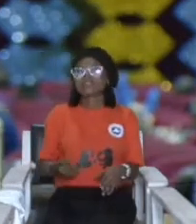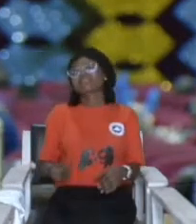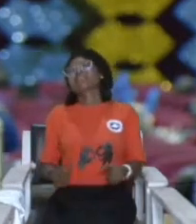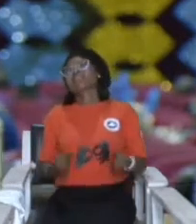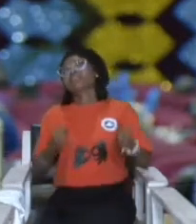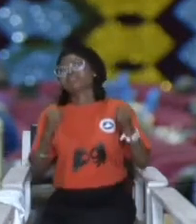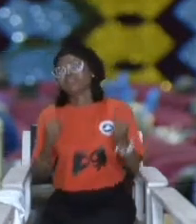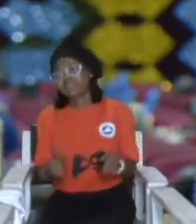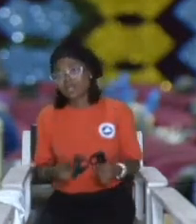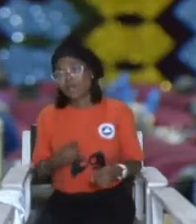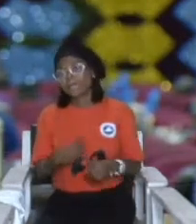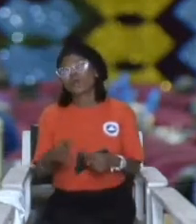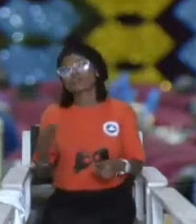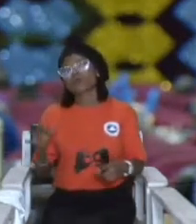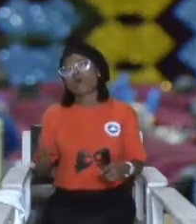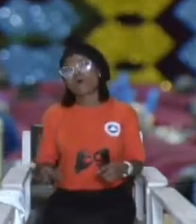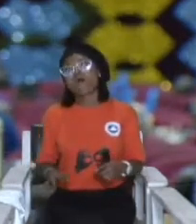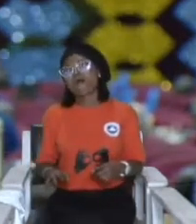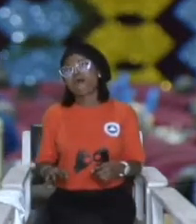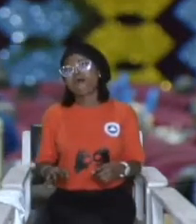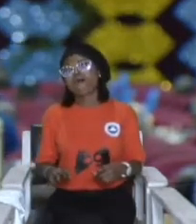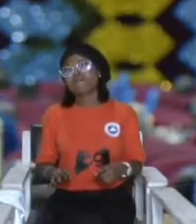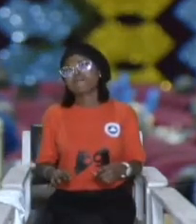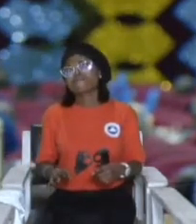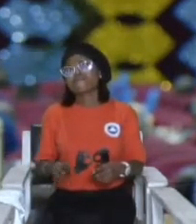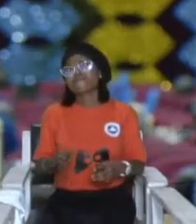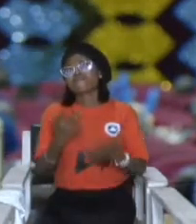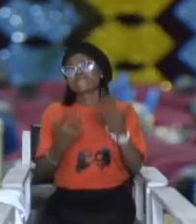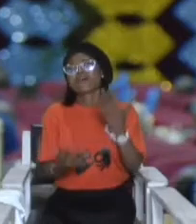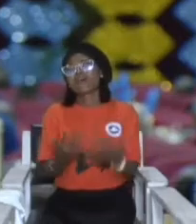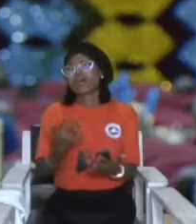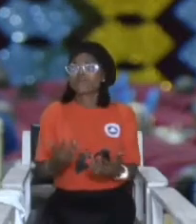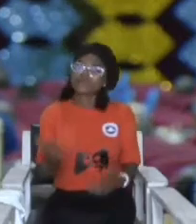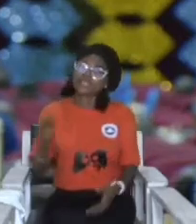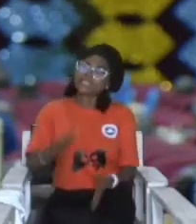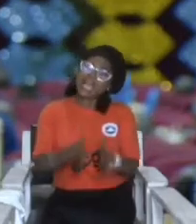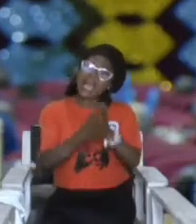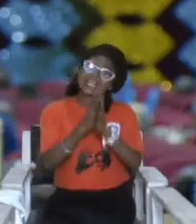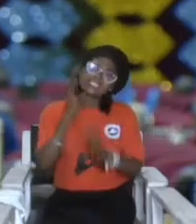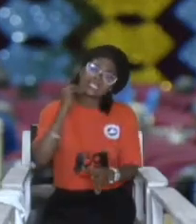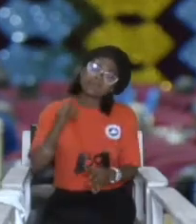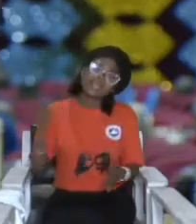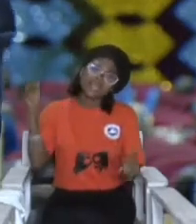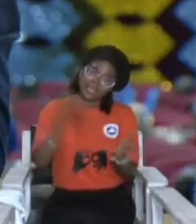fire. So they asked Moses again, "Where is your rod of fire?"